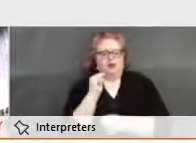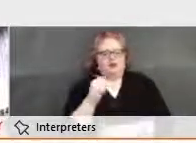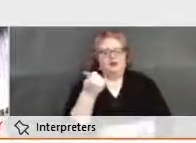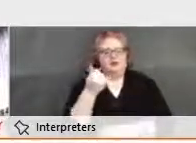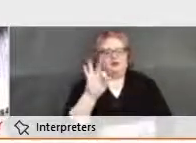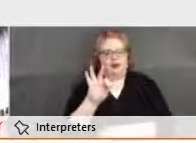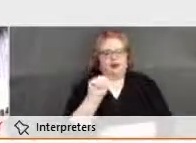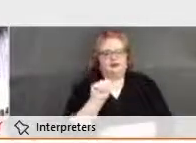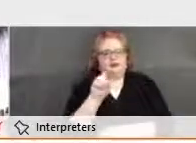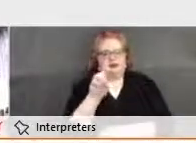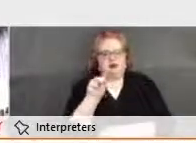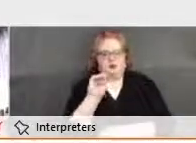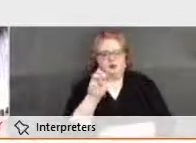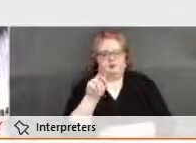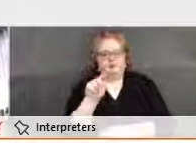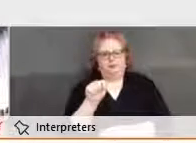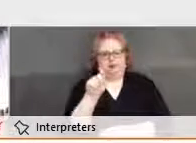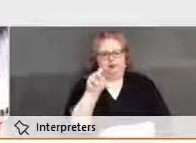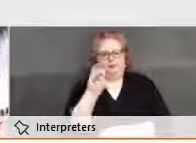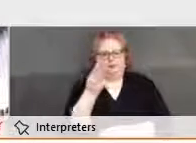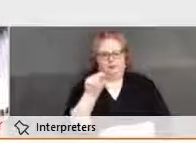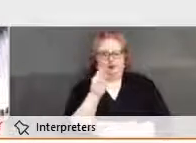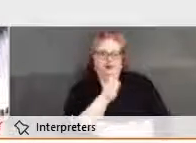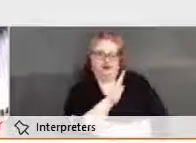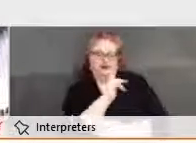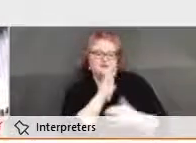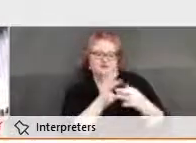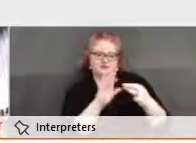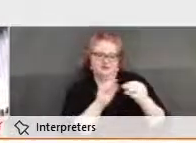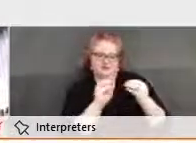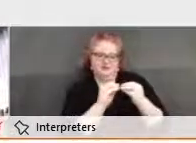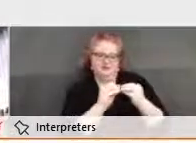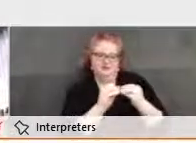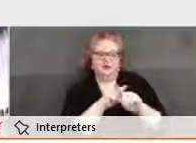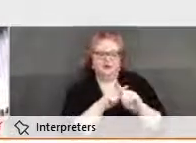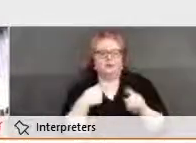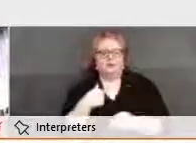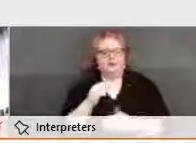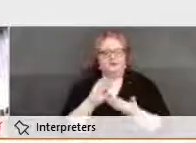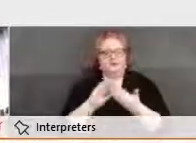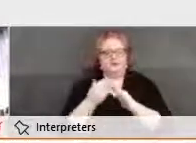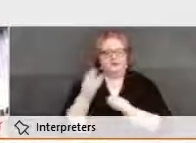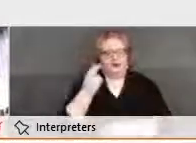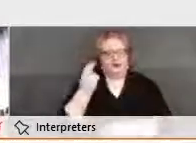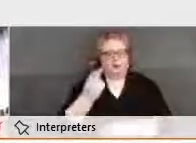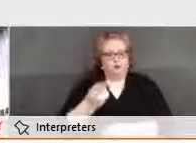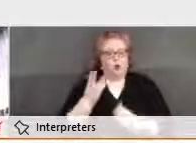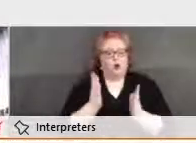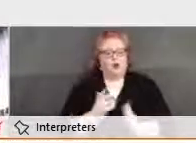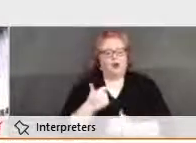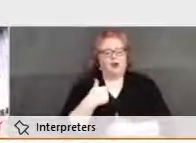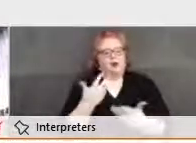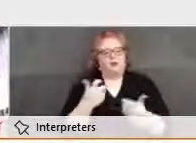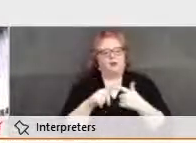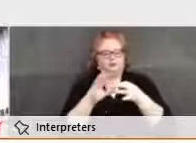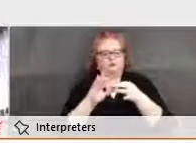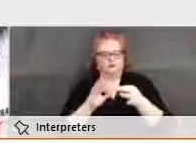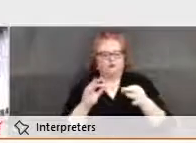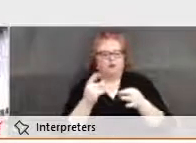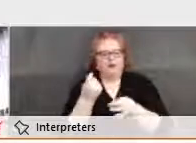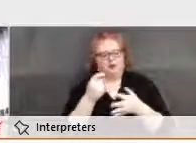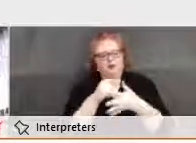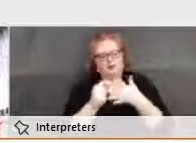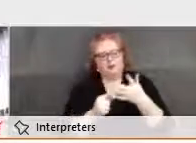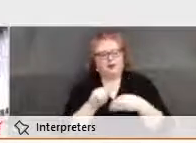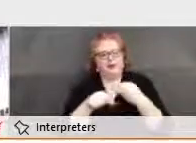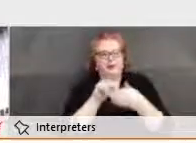to steal his thunder, but as the city historian, I was asked to give a few details about the 19th Amendment. Last year,